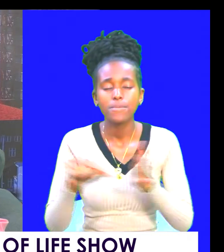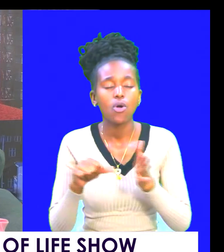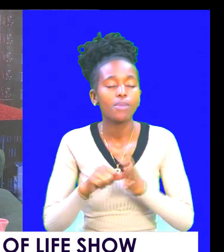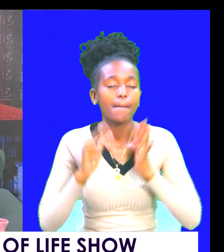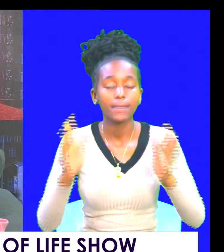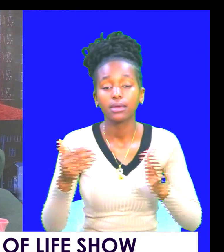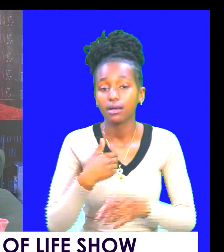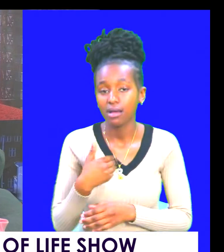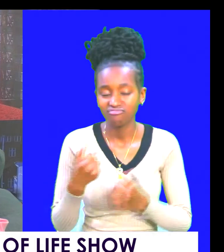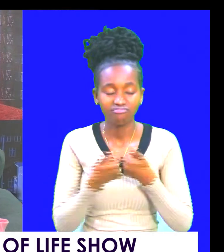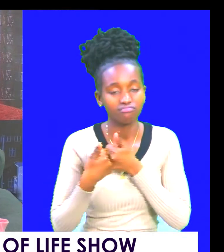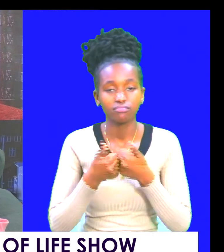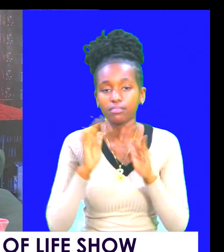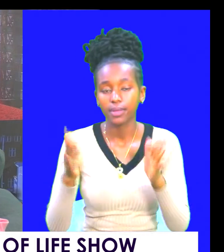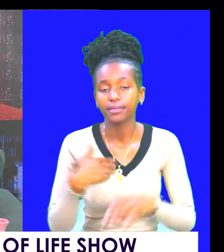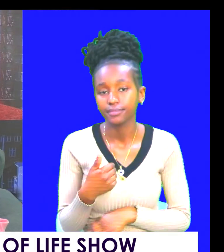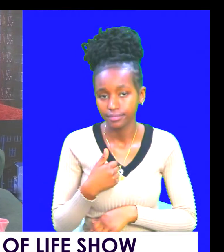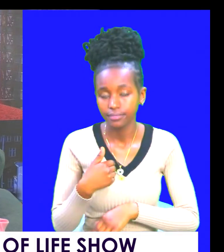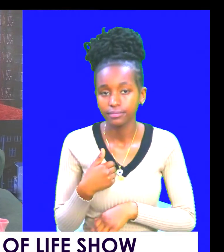challenge.